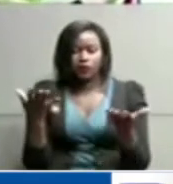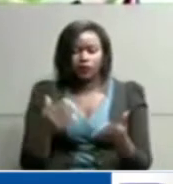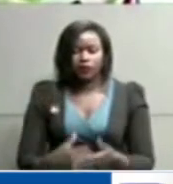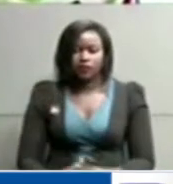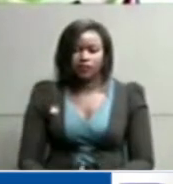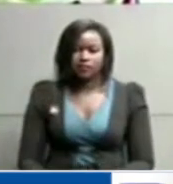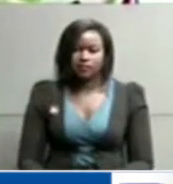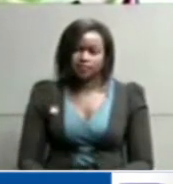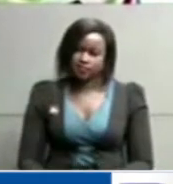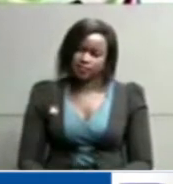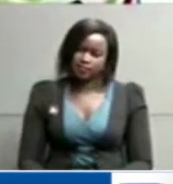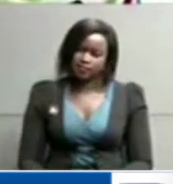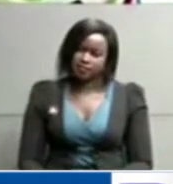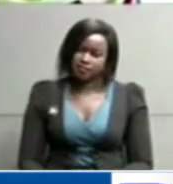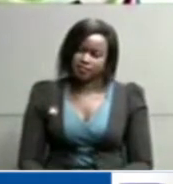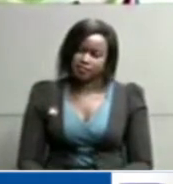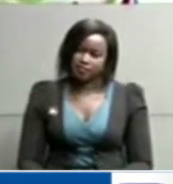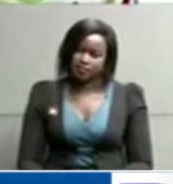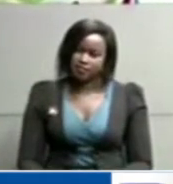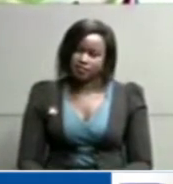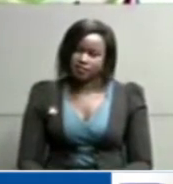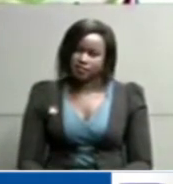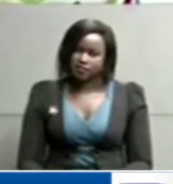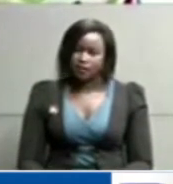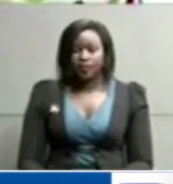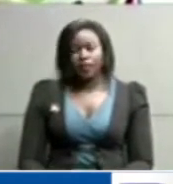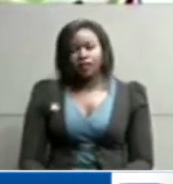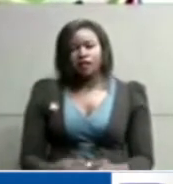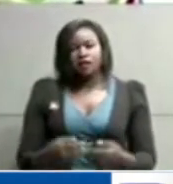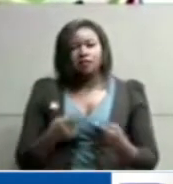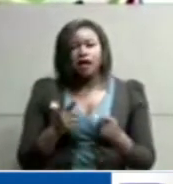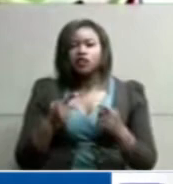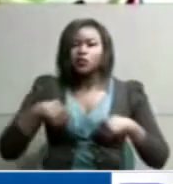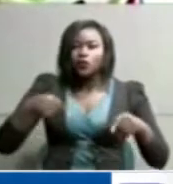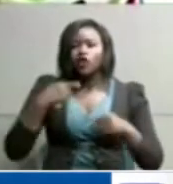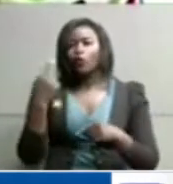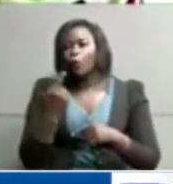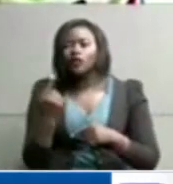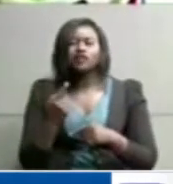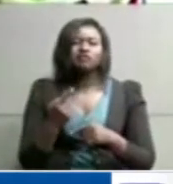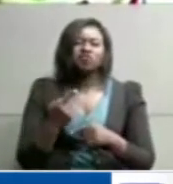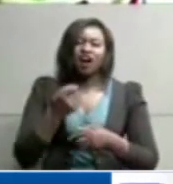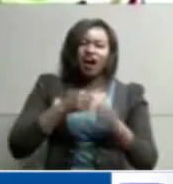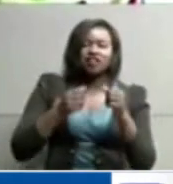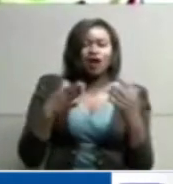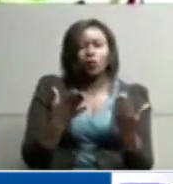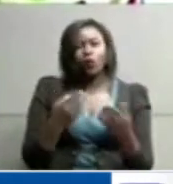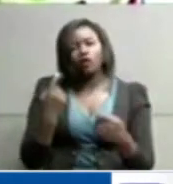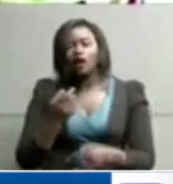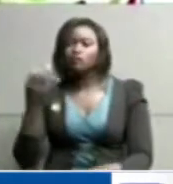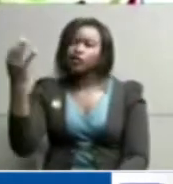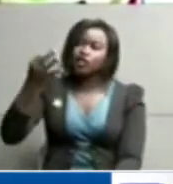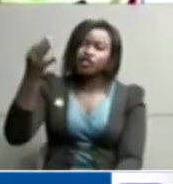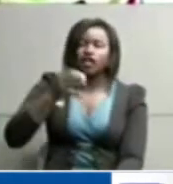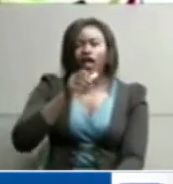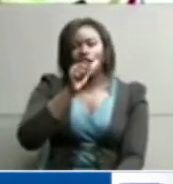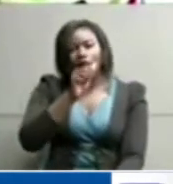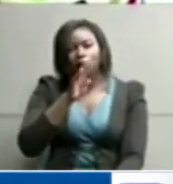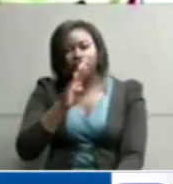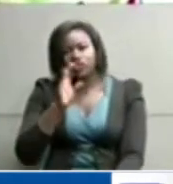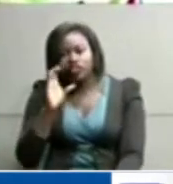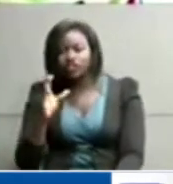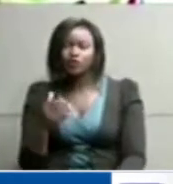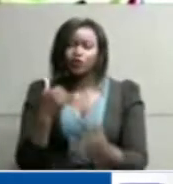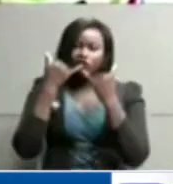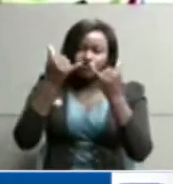And we did this just by preaching, like I'm preaching it to you now. by telling the